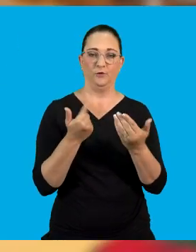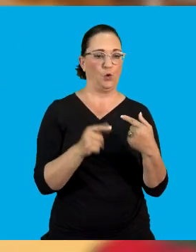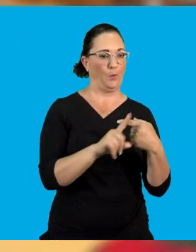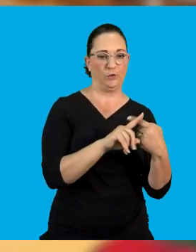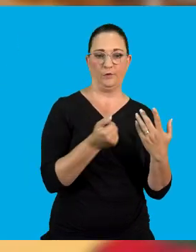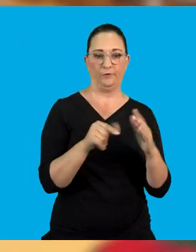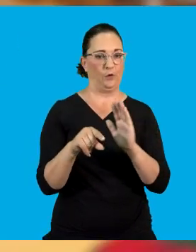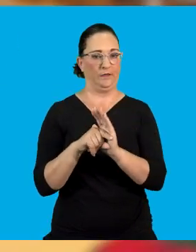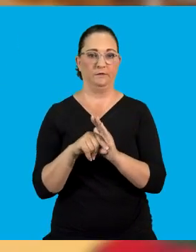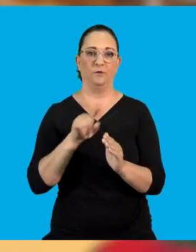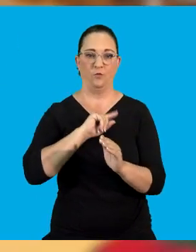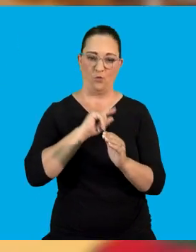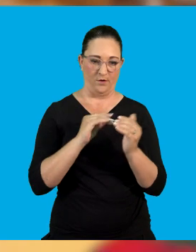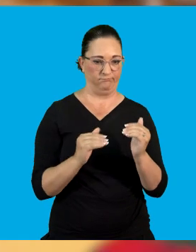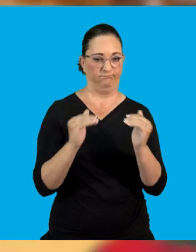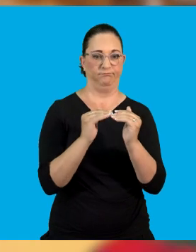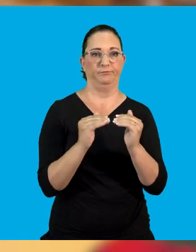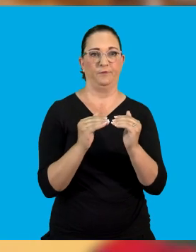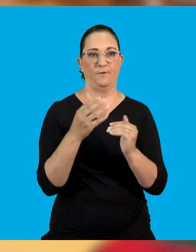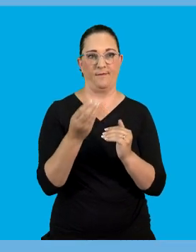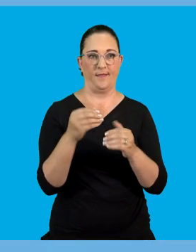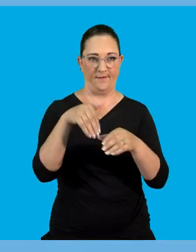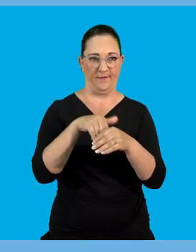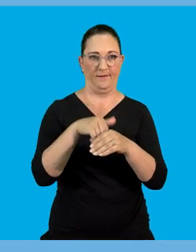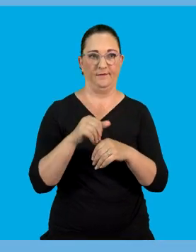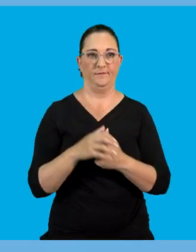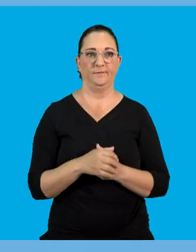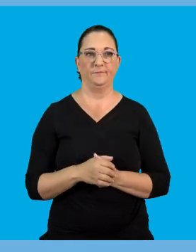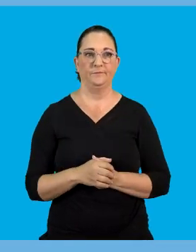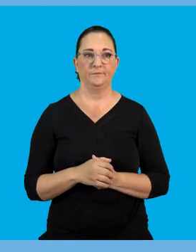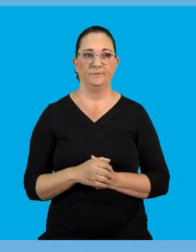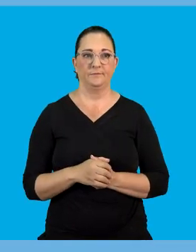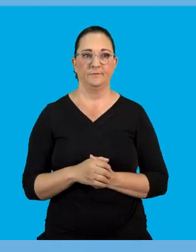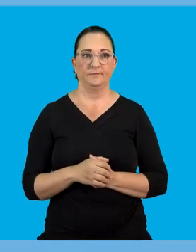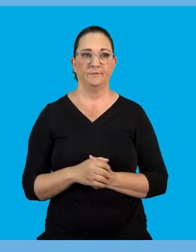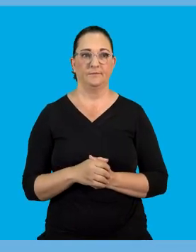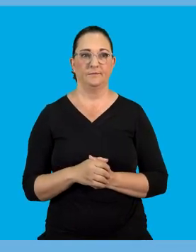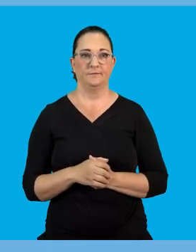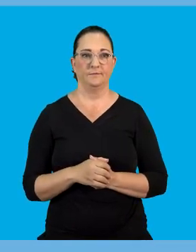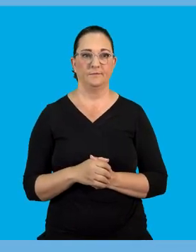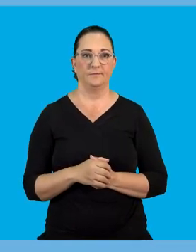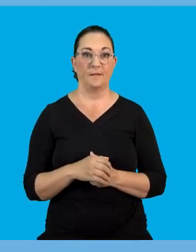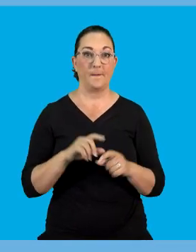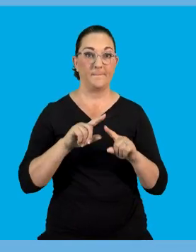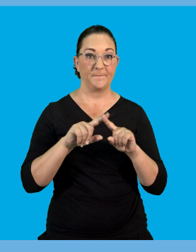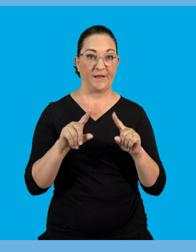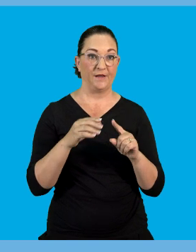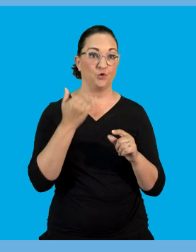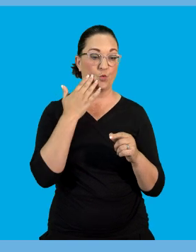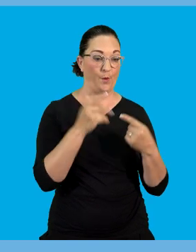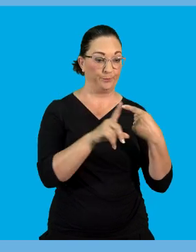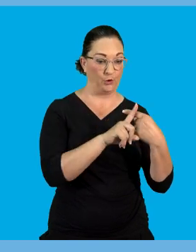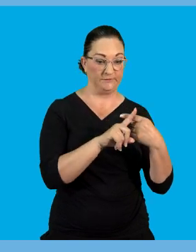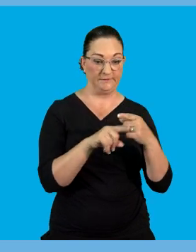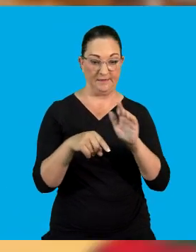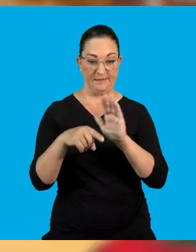the electrons. Why? Because the electrons are negative and the protons are positive. So if the